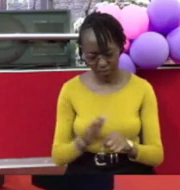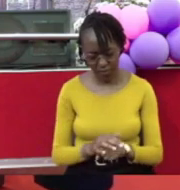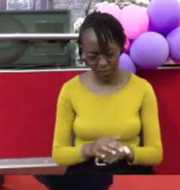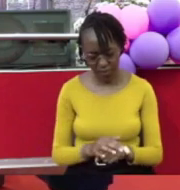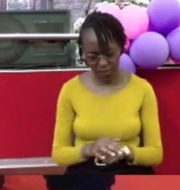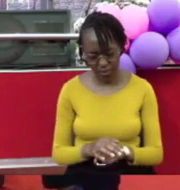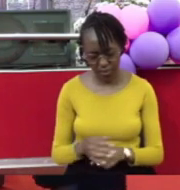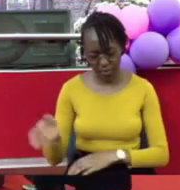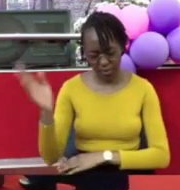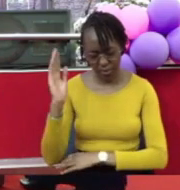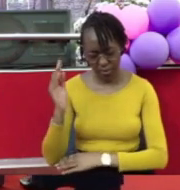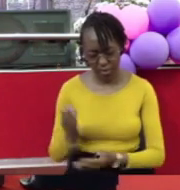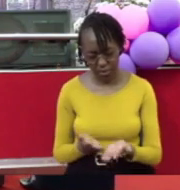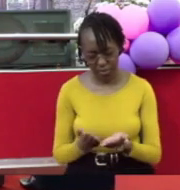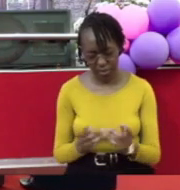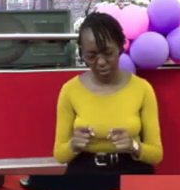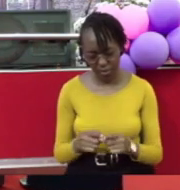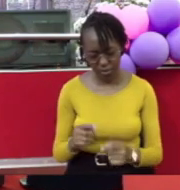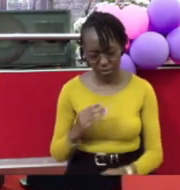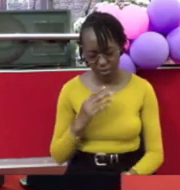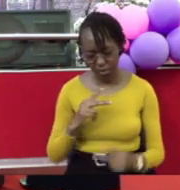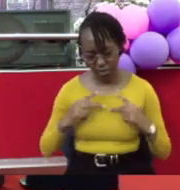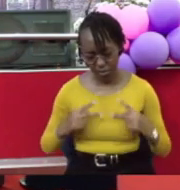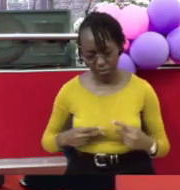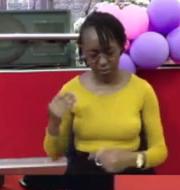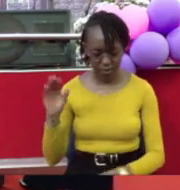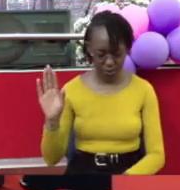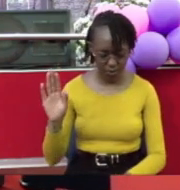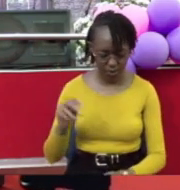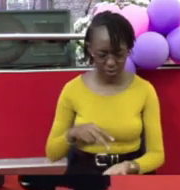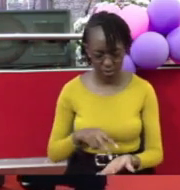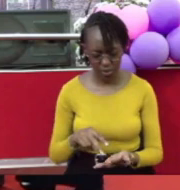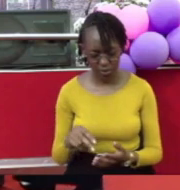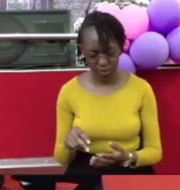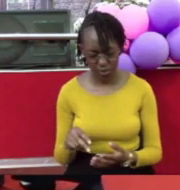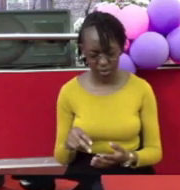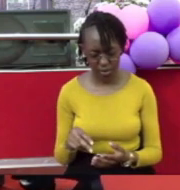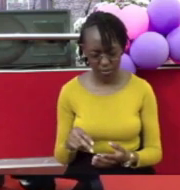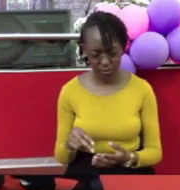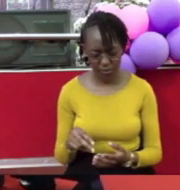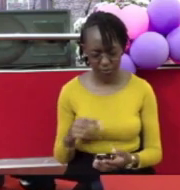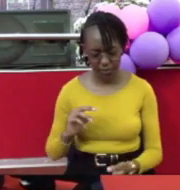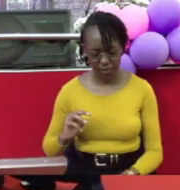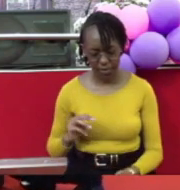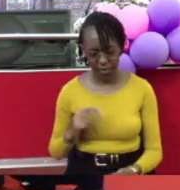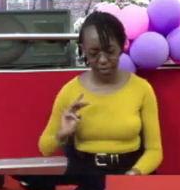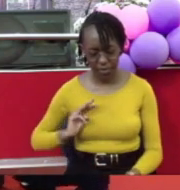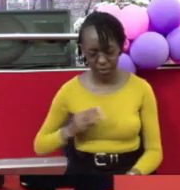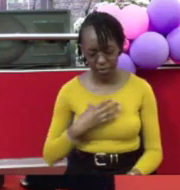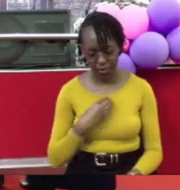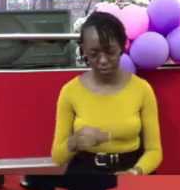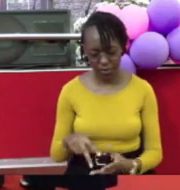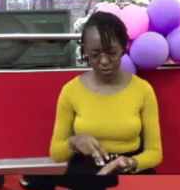your grace to our people. Wahudumie neema yako watu wako. May we walk in healing. Tutembee katika